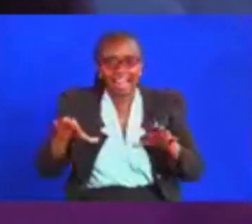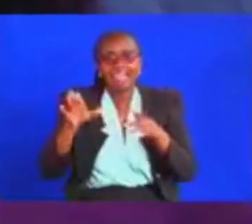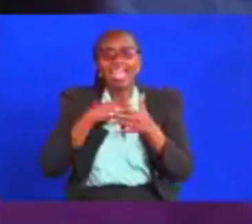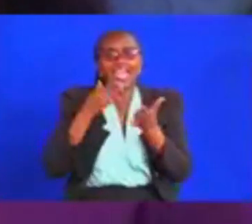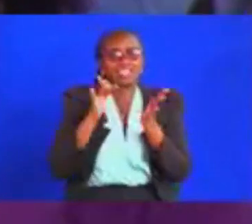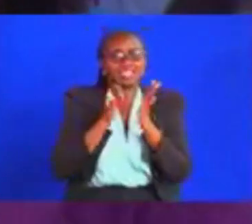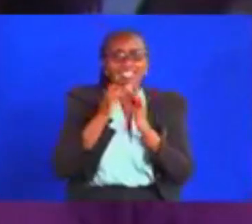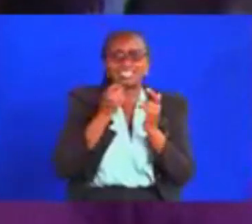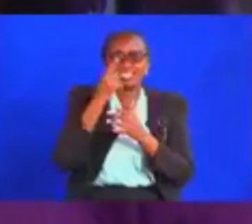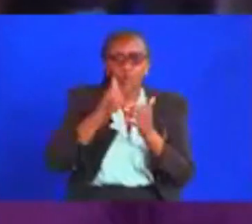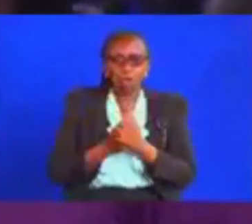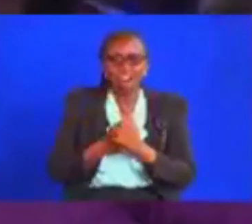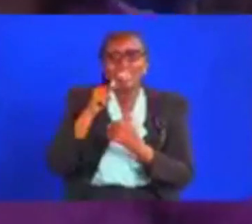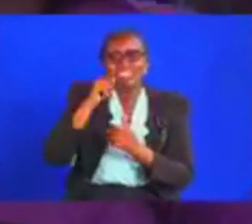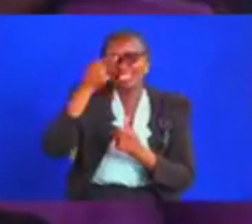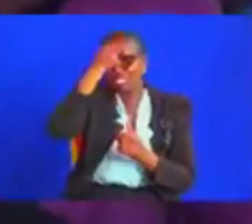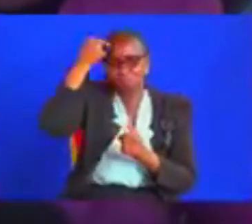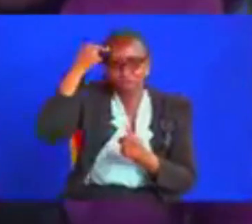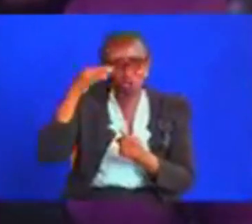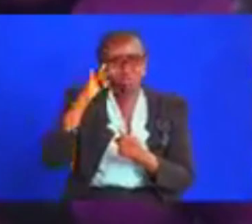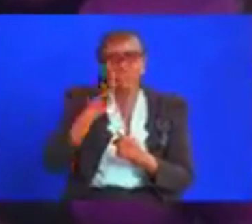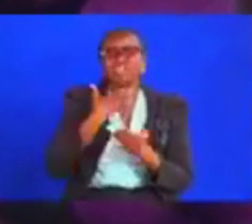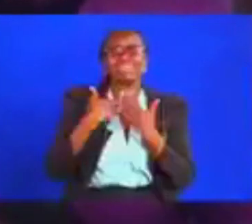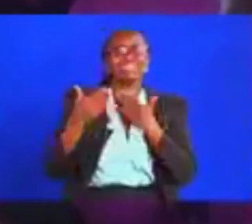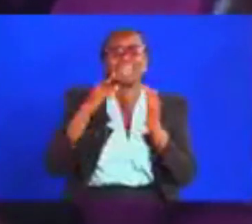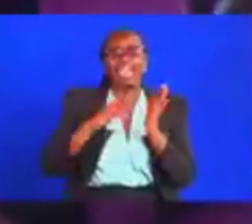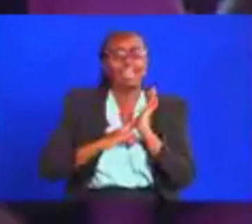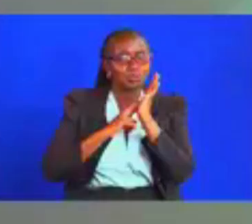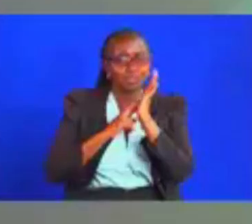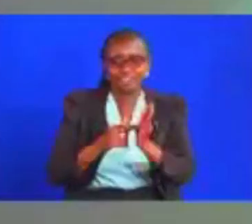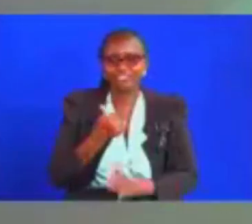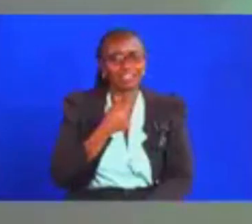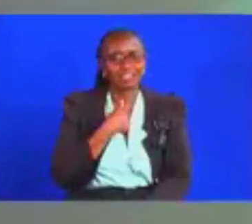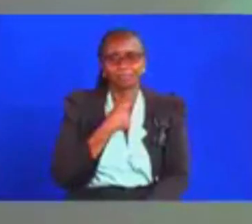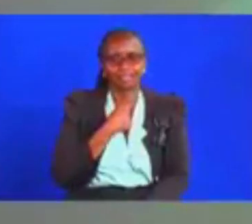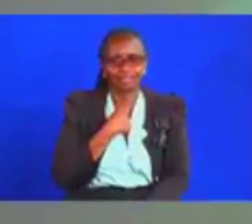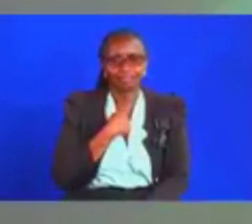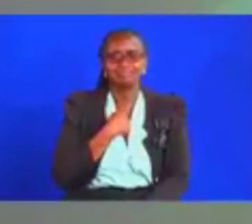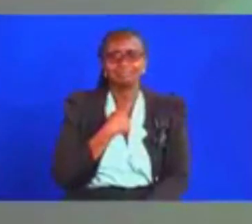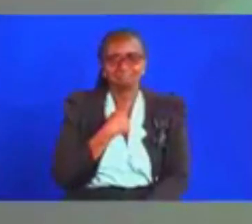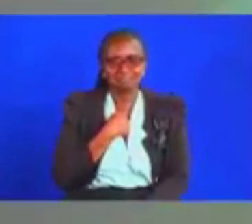say, this is courtesy, your desire to reveal me.